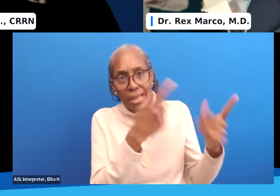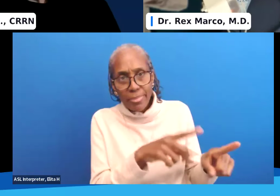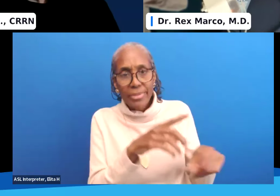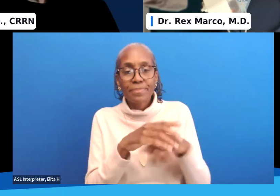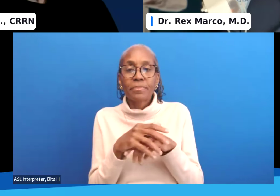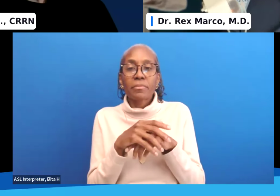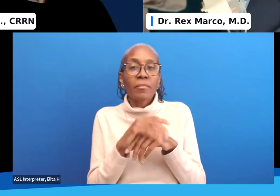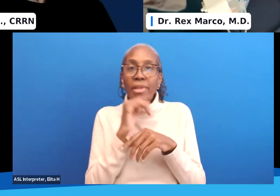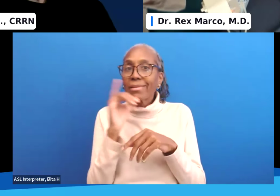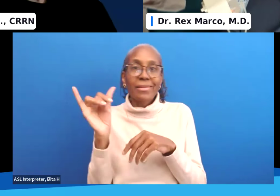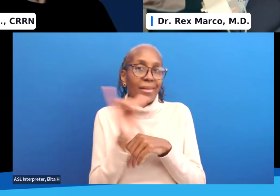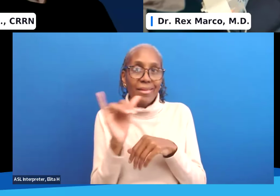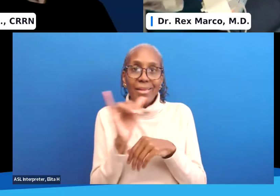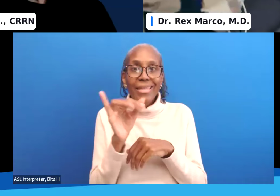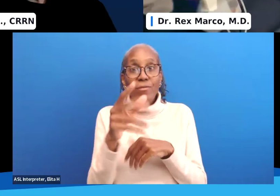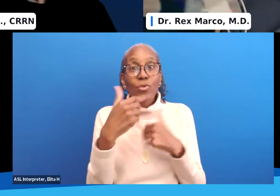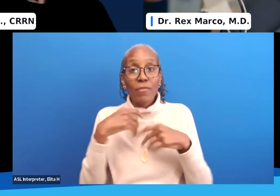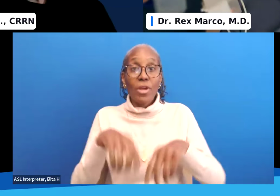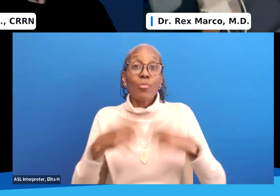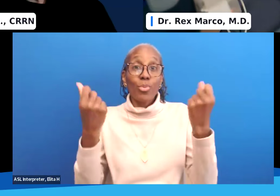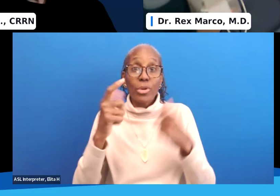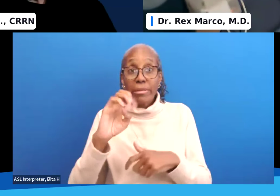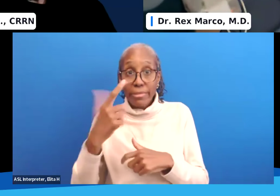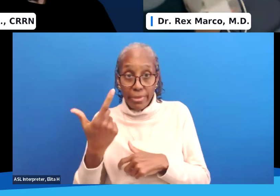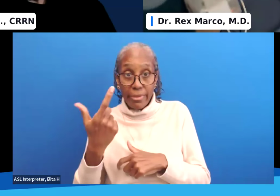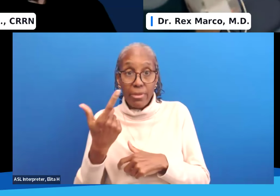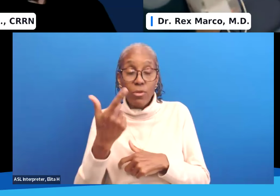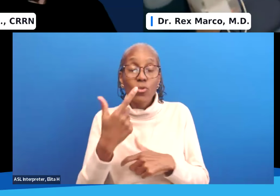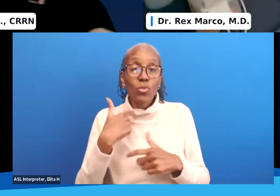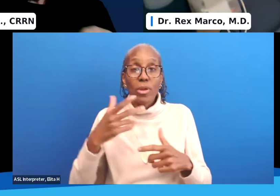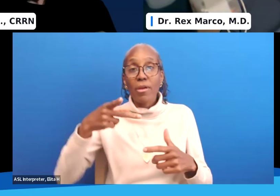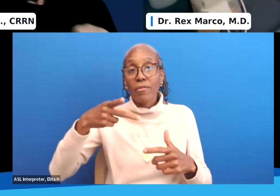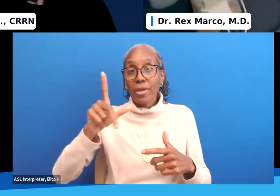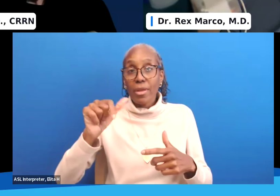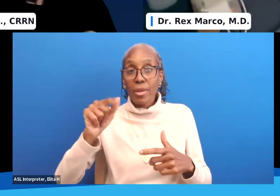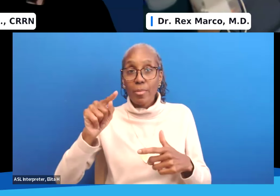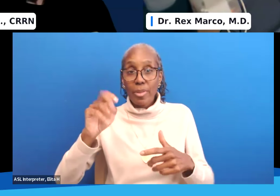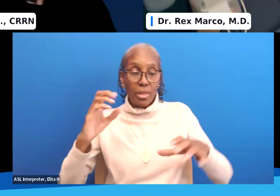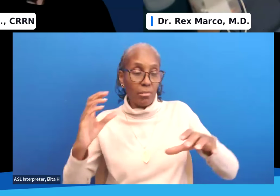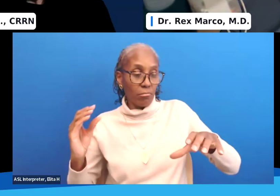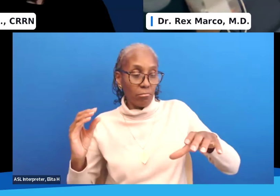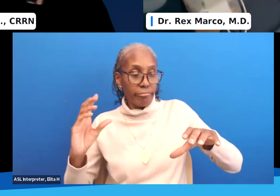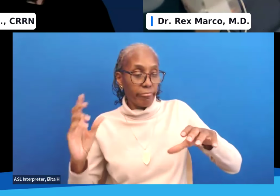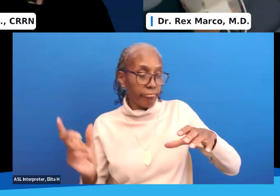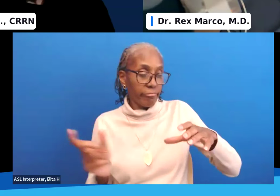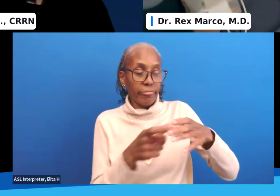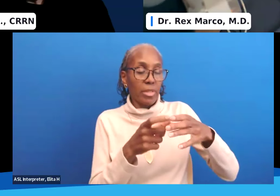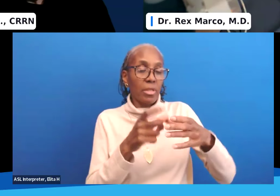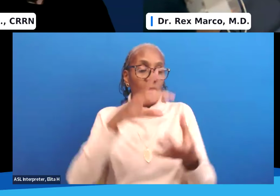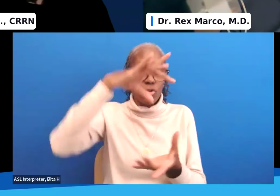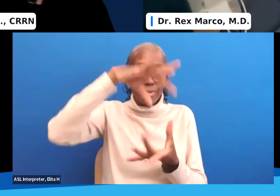It's not like if you have a broken leg and you have a plate put in to connect